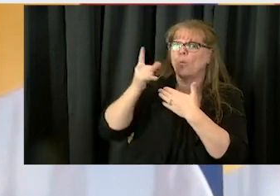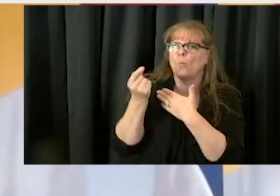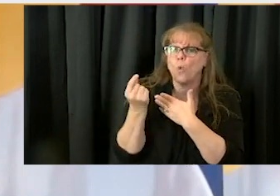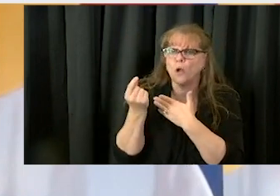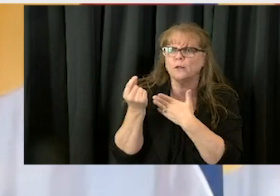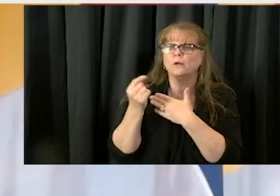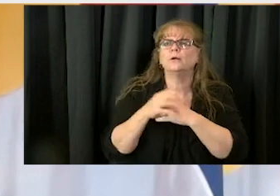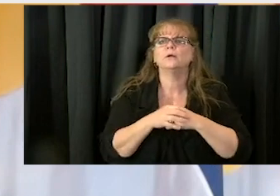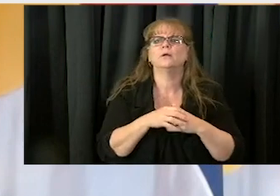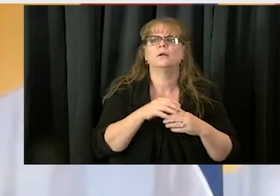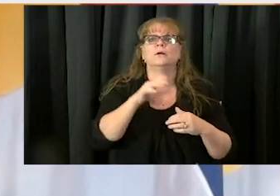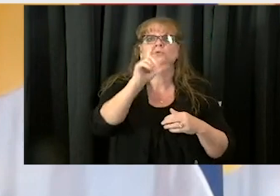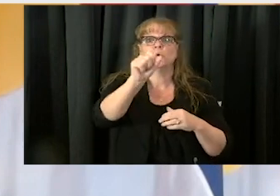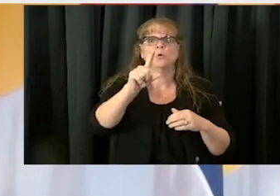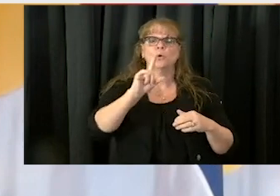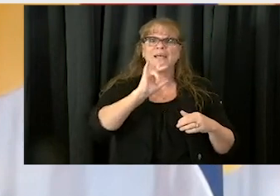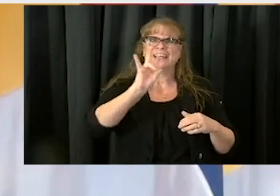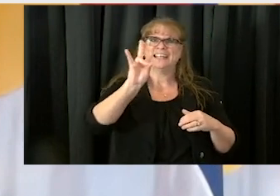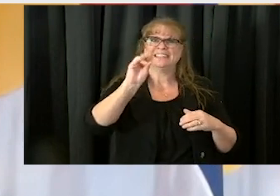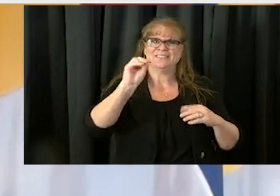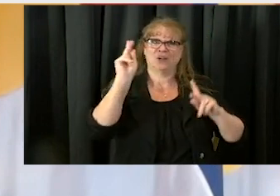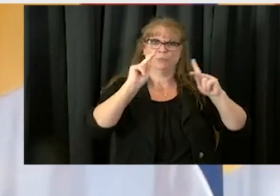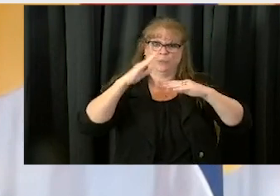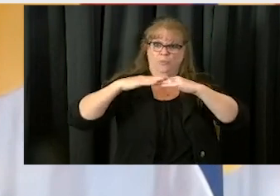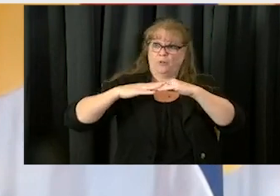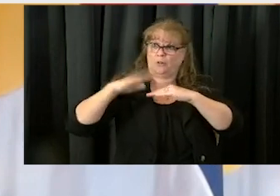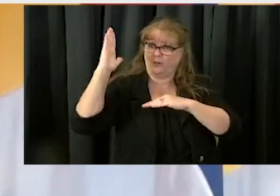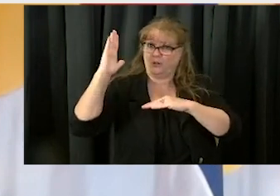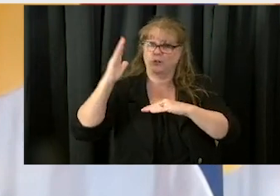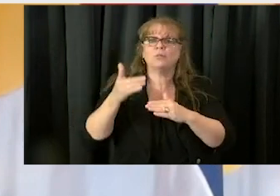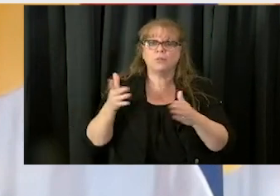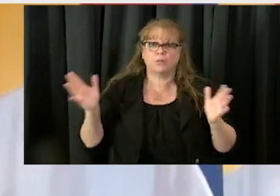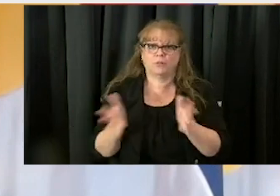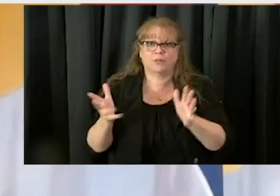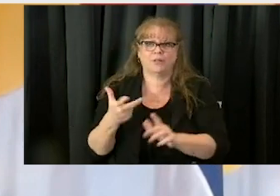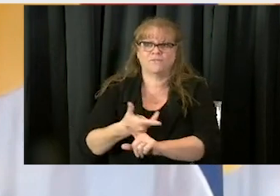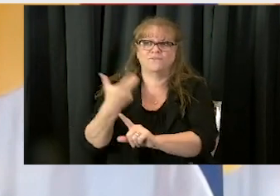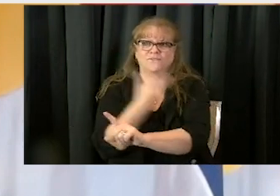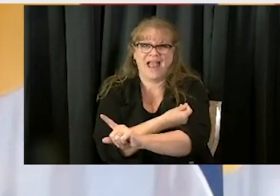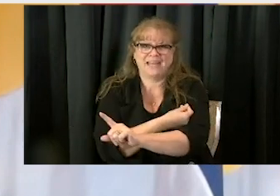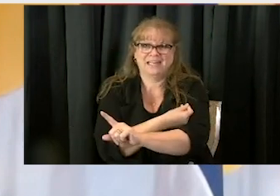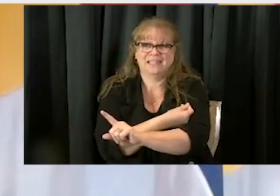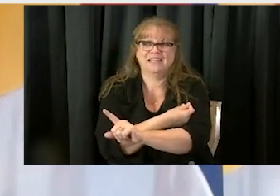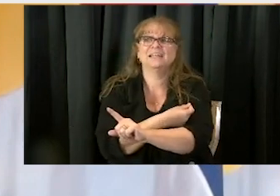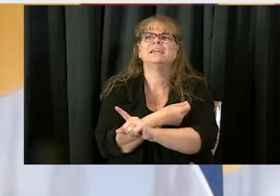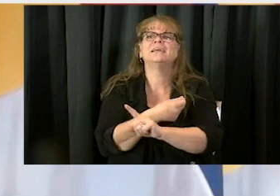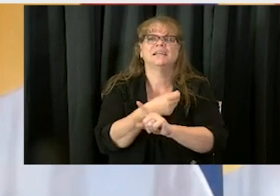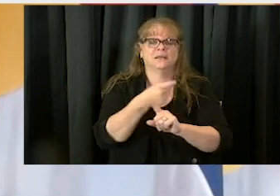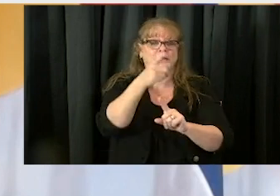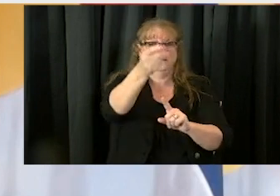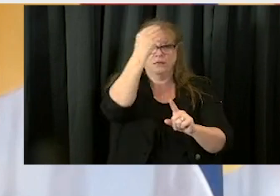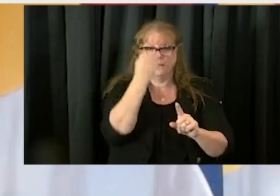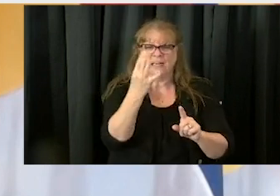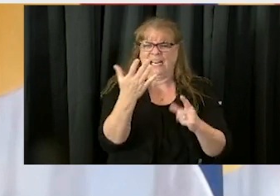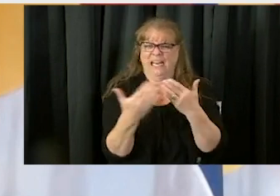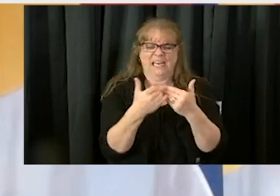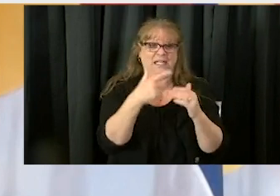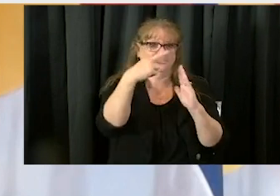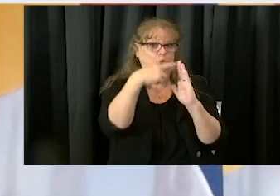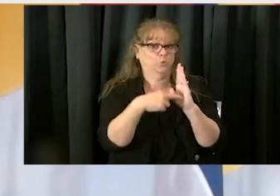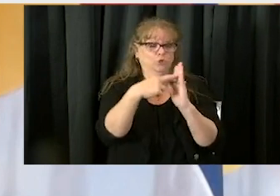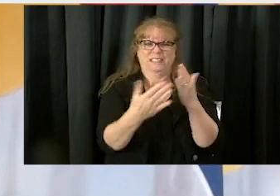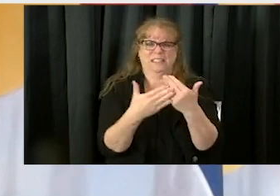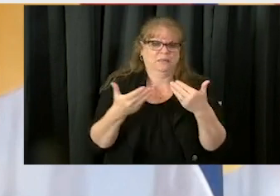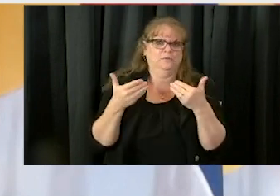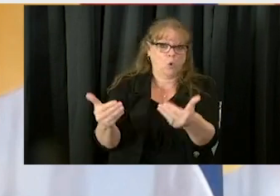up and information on how to get it. It is as we finish the phase 1A, and there are still people in 1A,